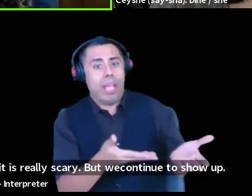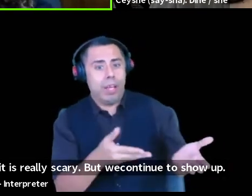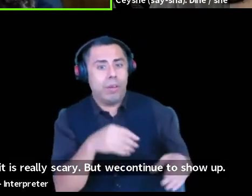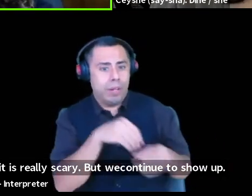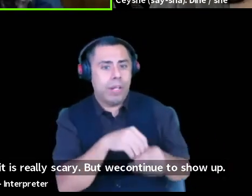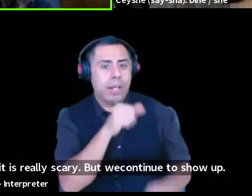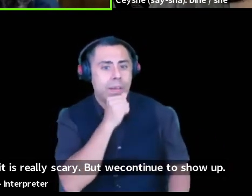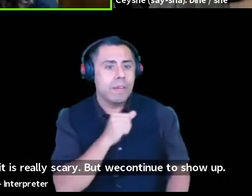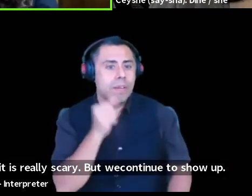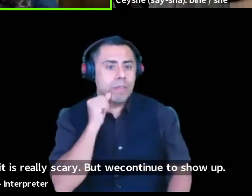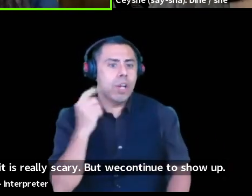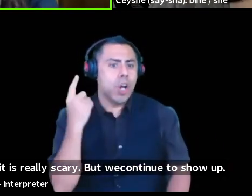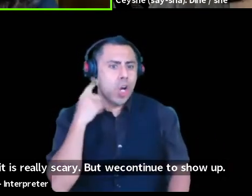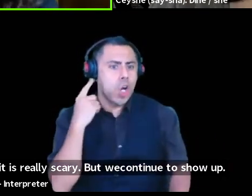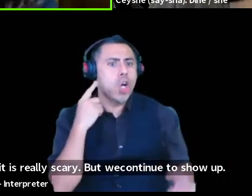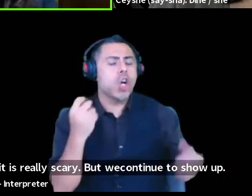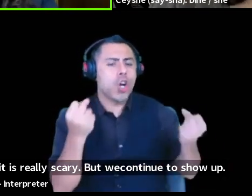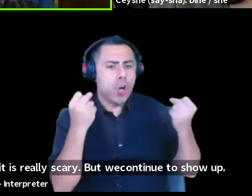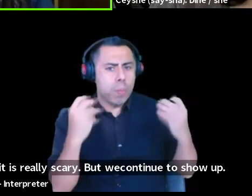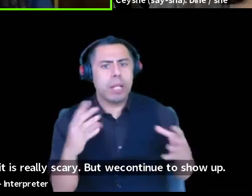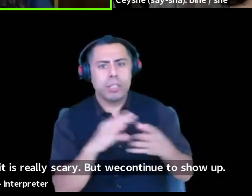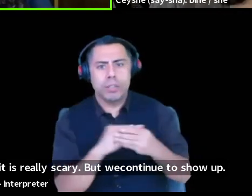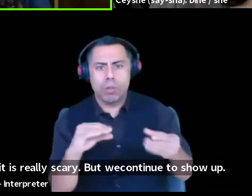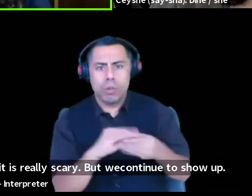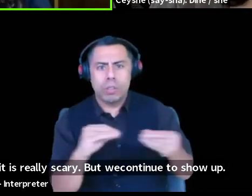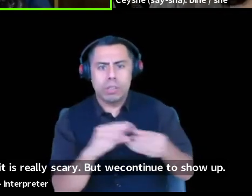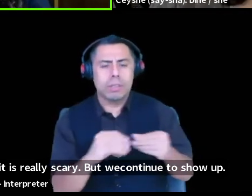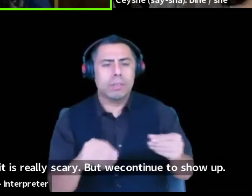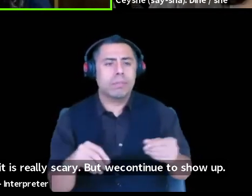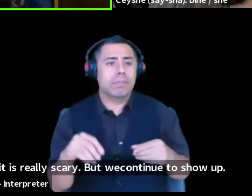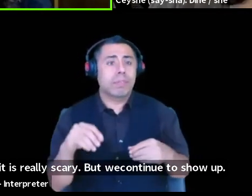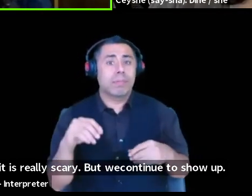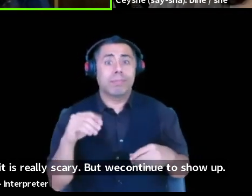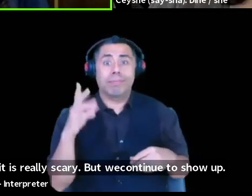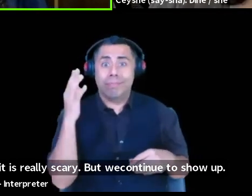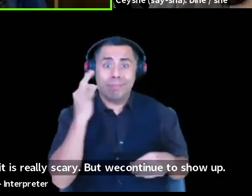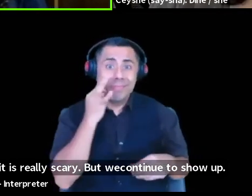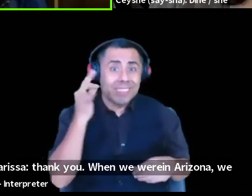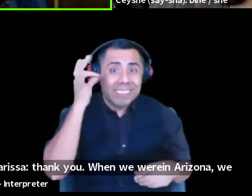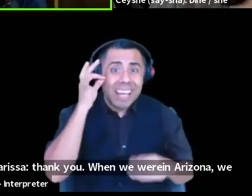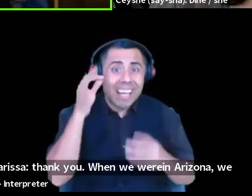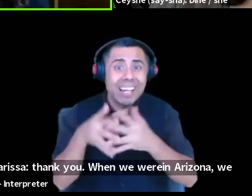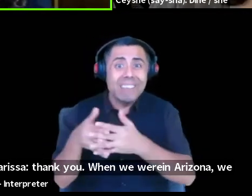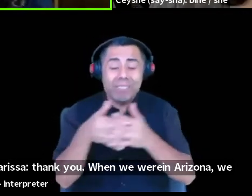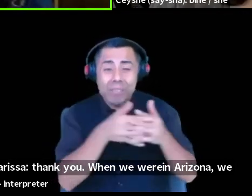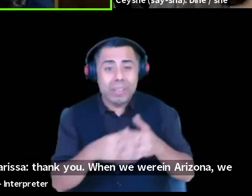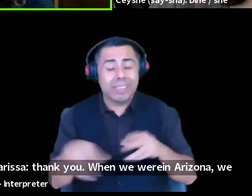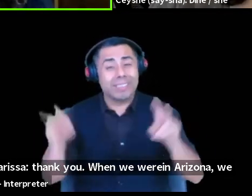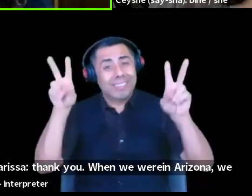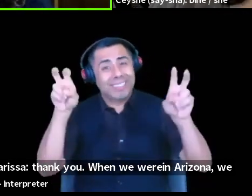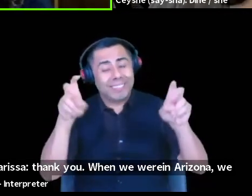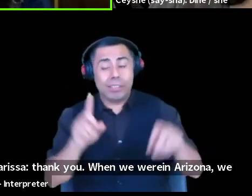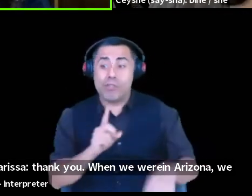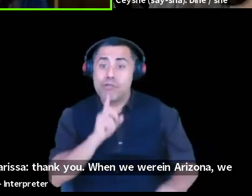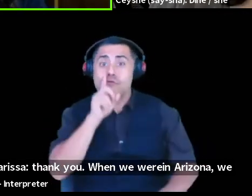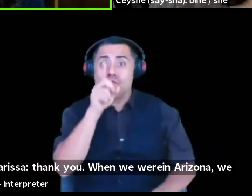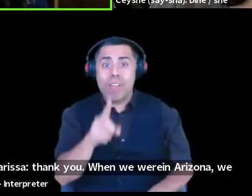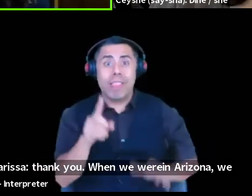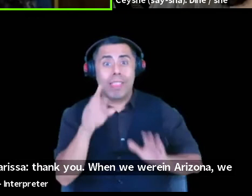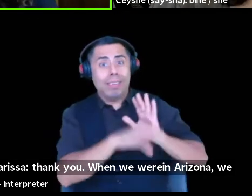you know, original citizens, Native American citizens that are, you know, citizens of America right